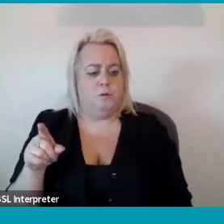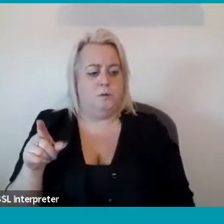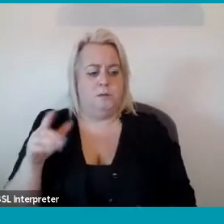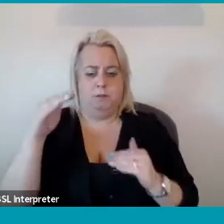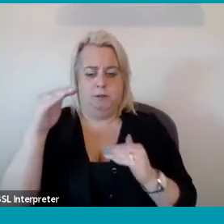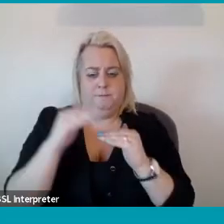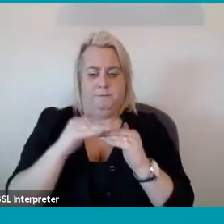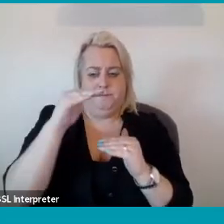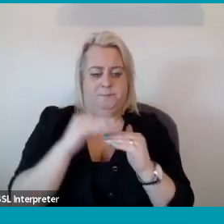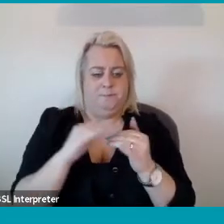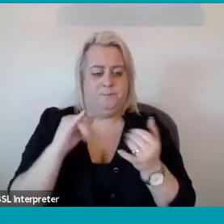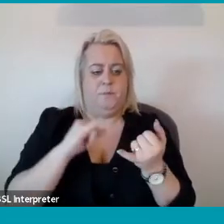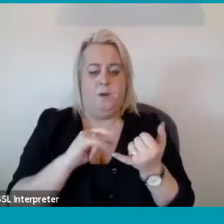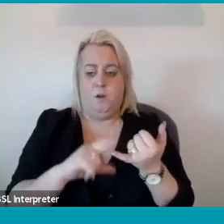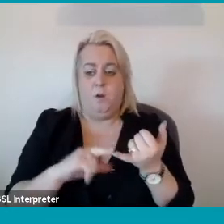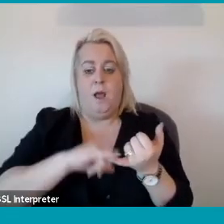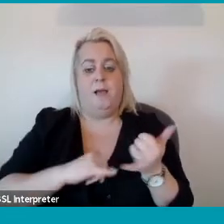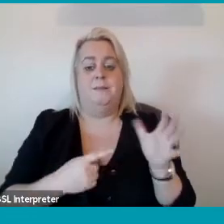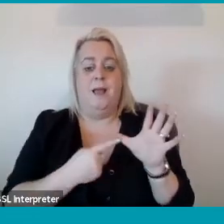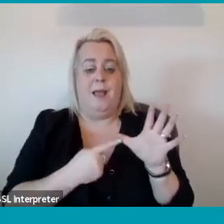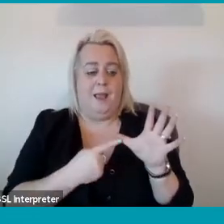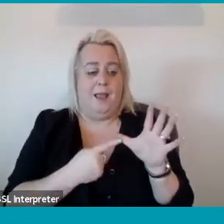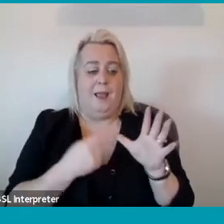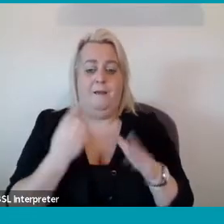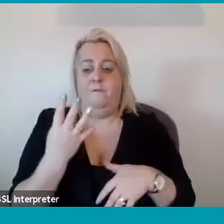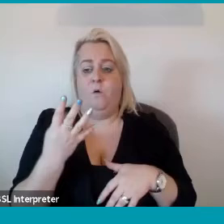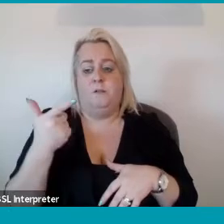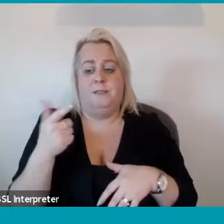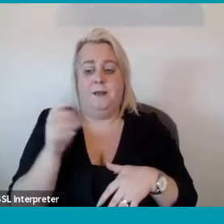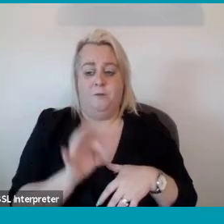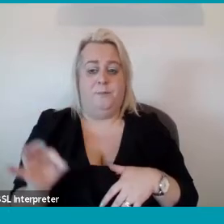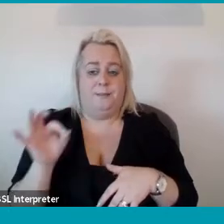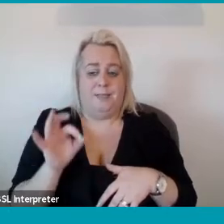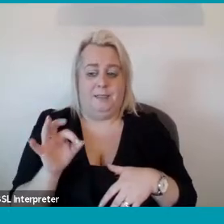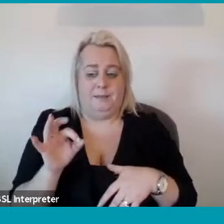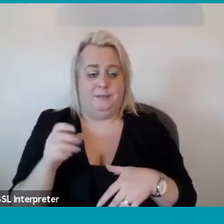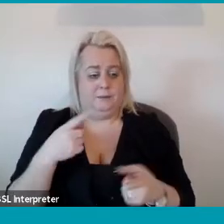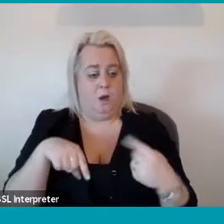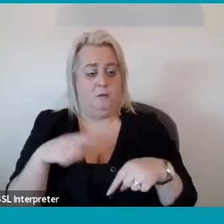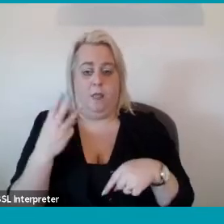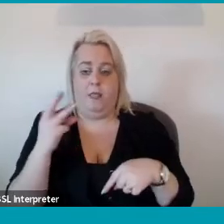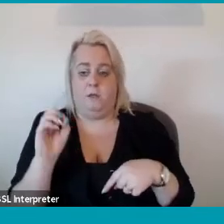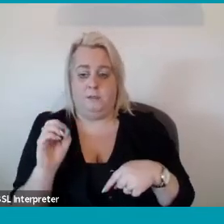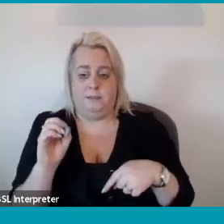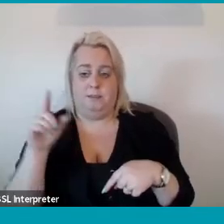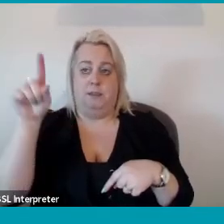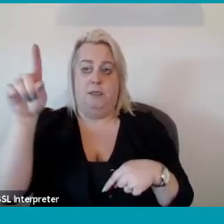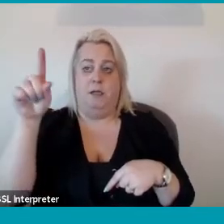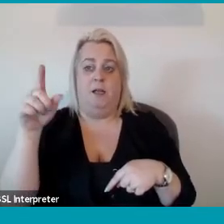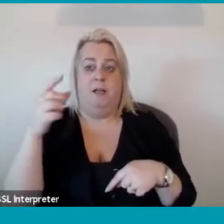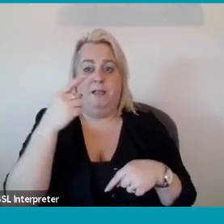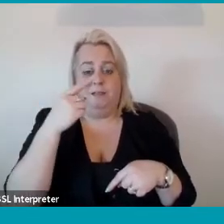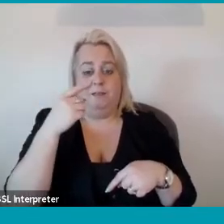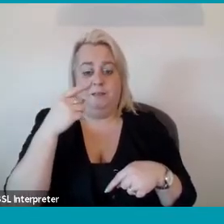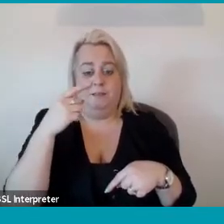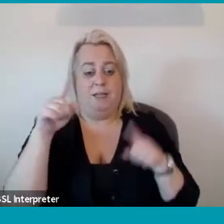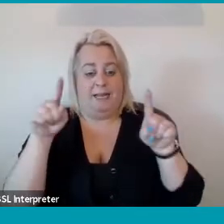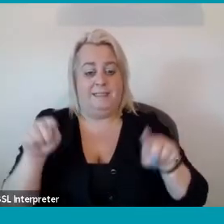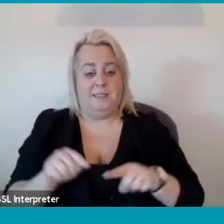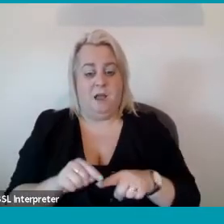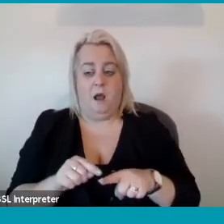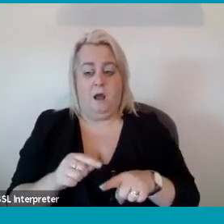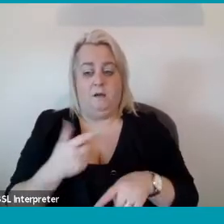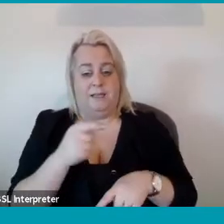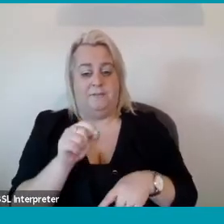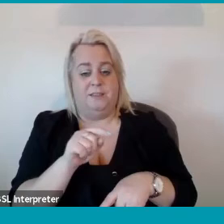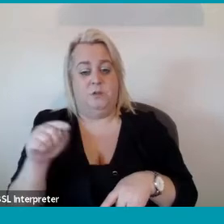look at, say, the USA, it's around 47%. If you look at somewhere like India, it's 70 to 80%.